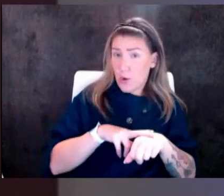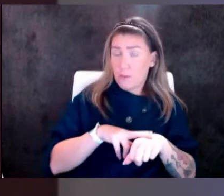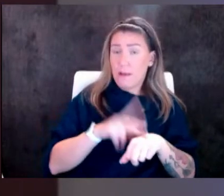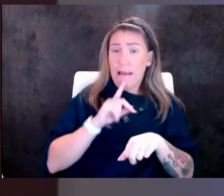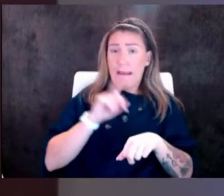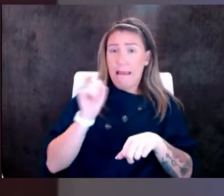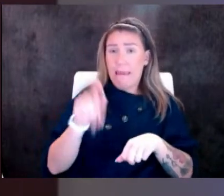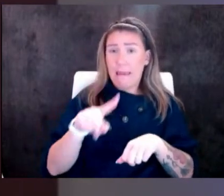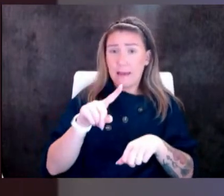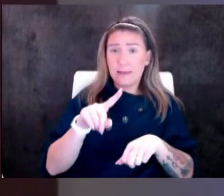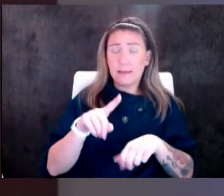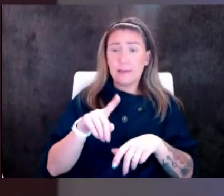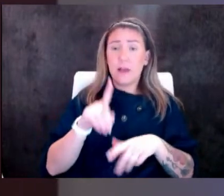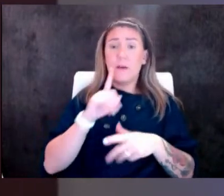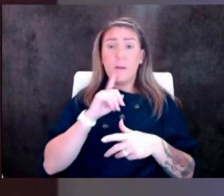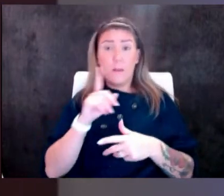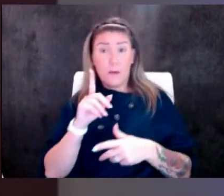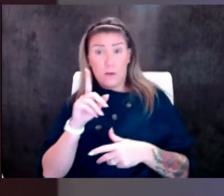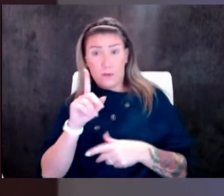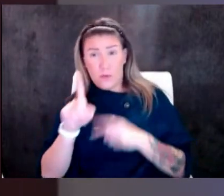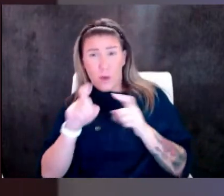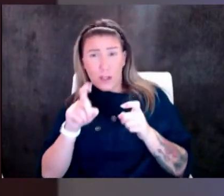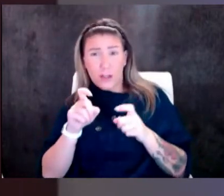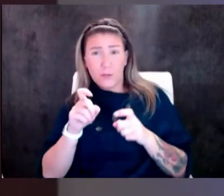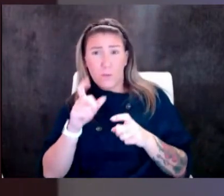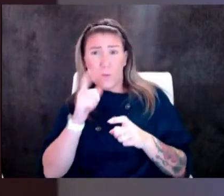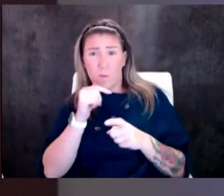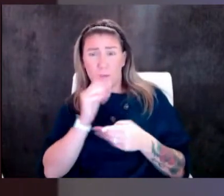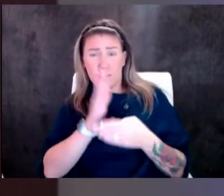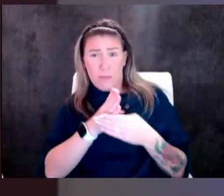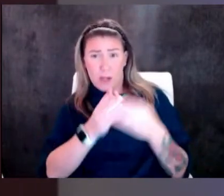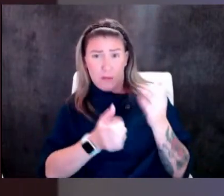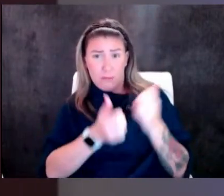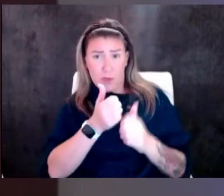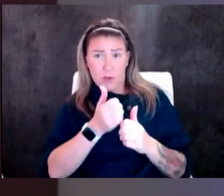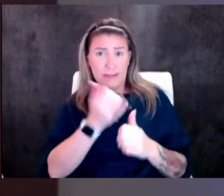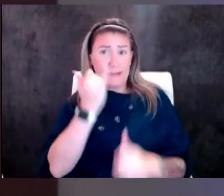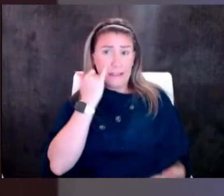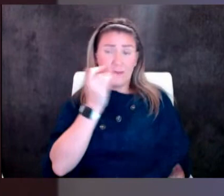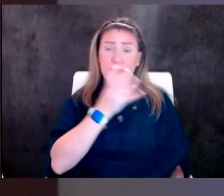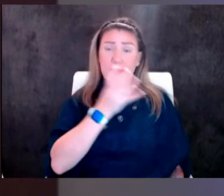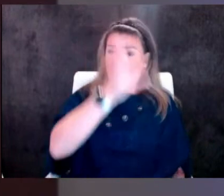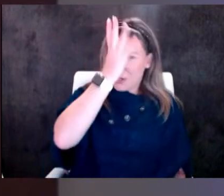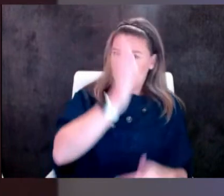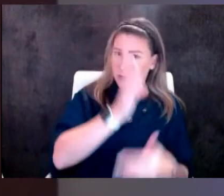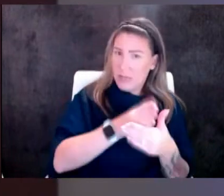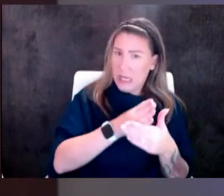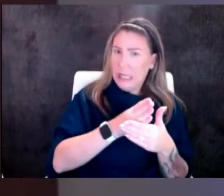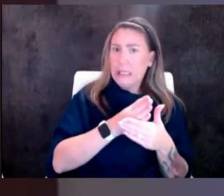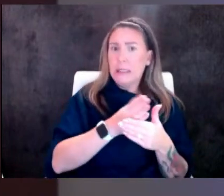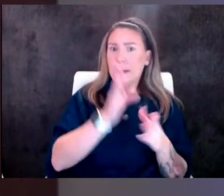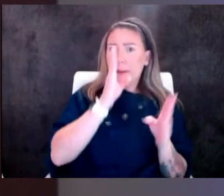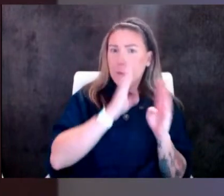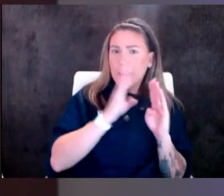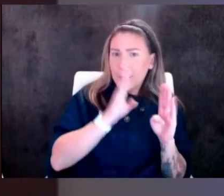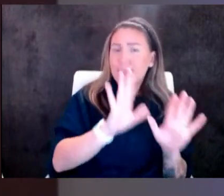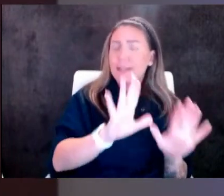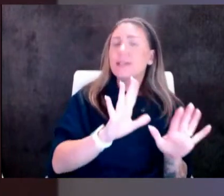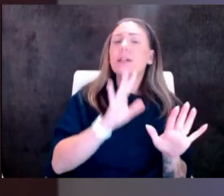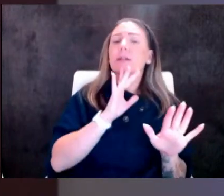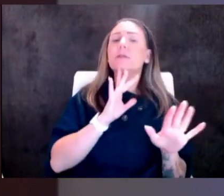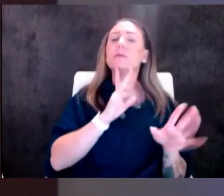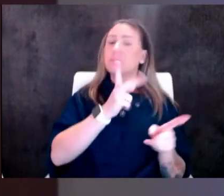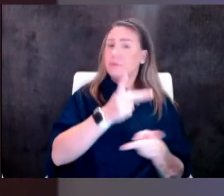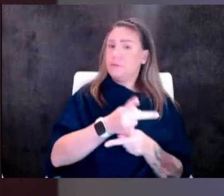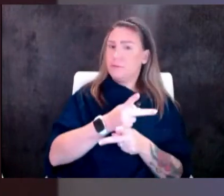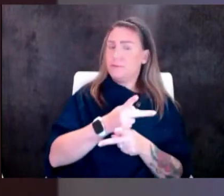who's bothered most. And when it's the parent, you can probably take a little time at home and make sure they're okay. If the